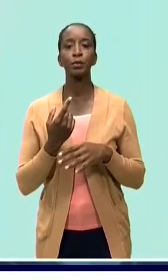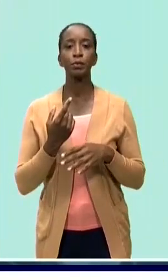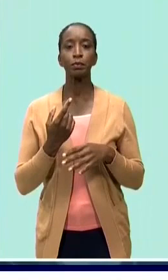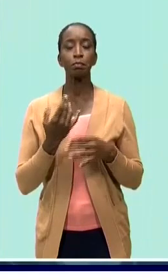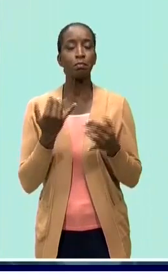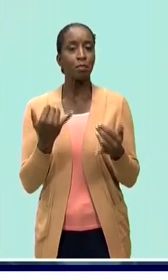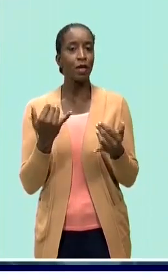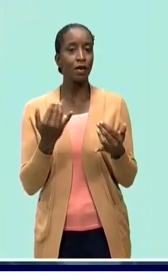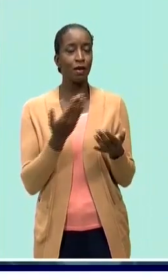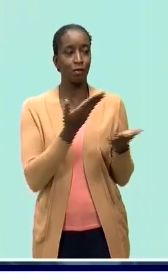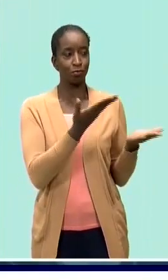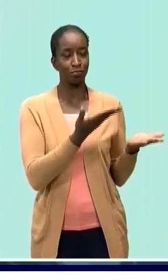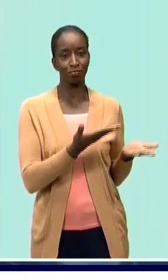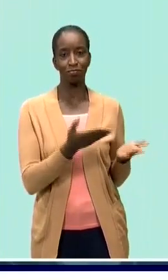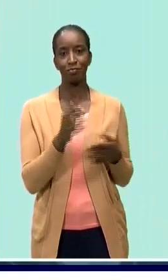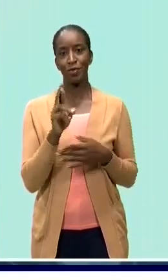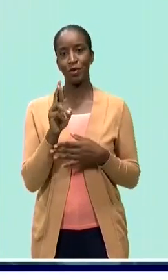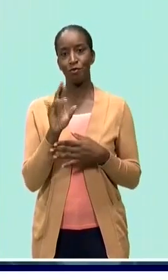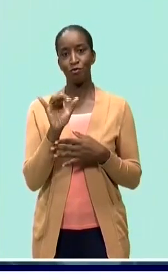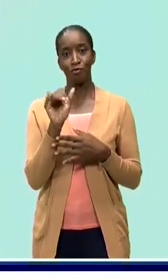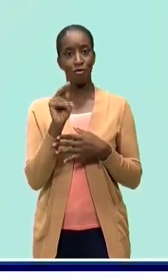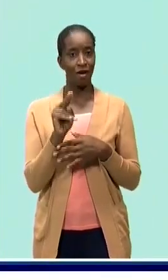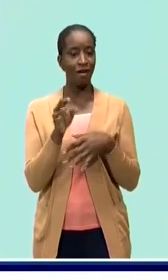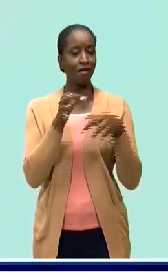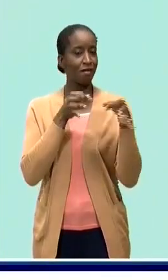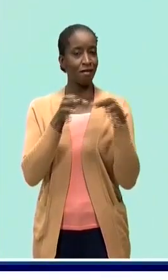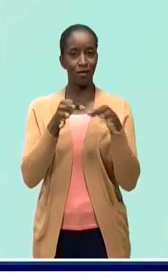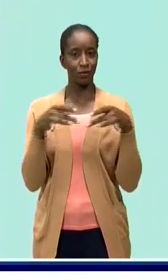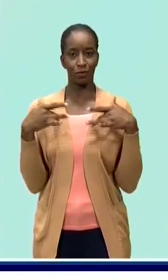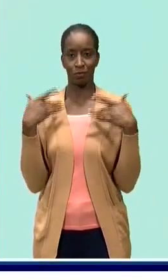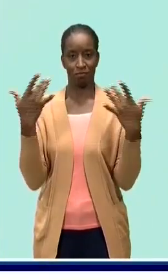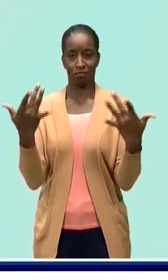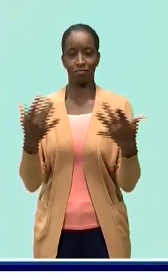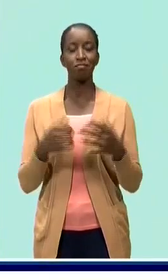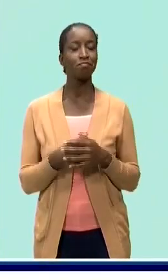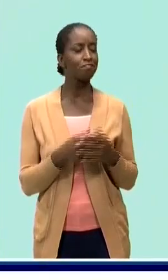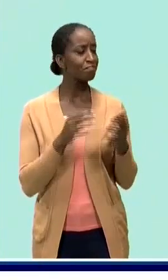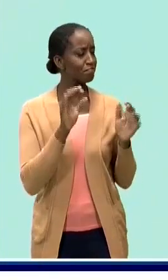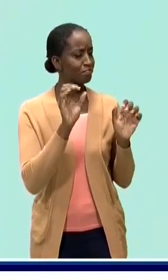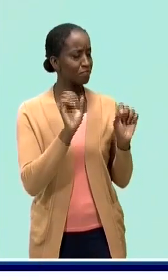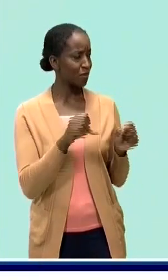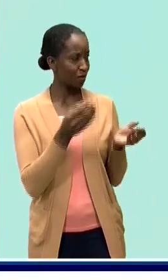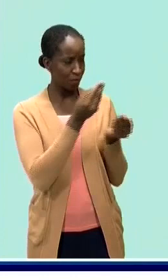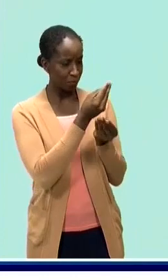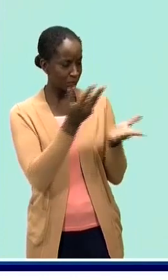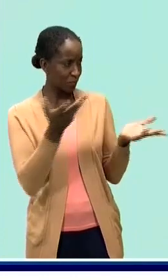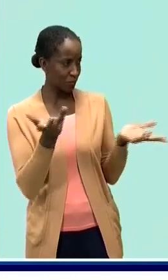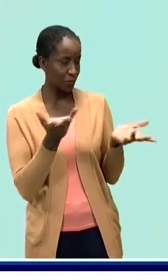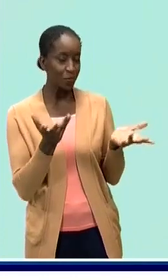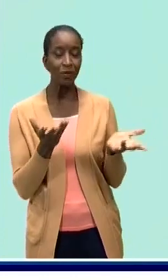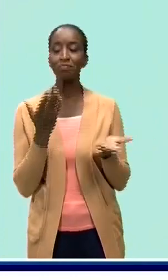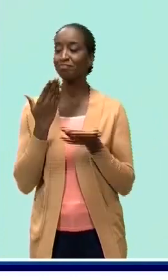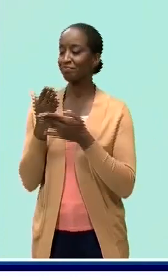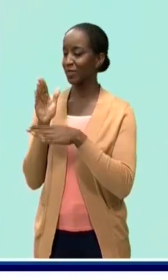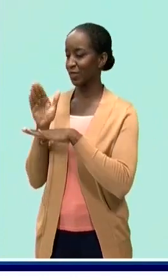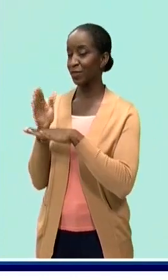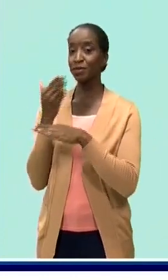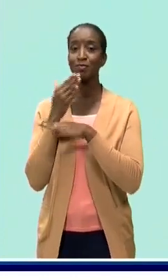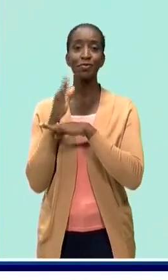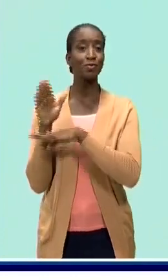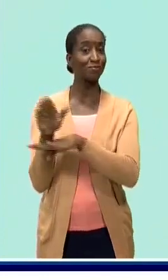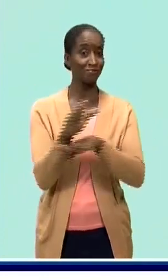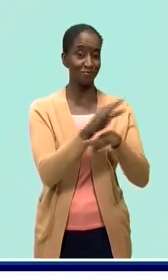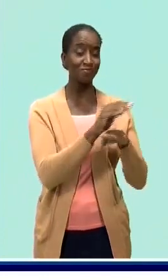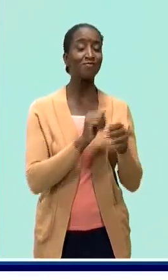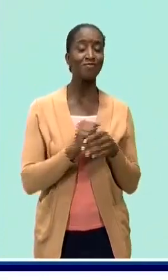us more about those changes is our Ryan Broom. Good evening, Ryan. What can you tell us about those revelations? Good evening, Lisa. Good evening, viewers. Well, according to Minister